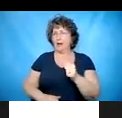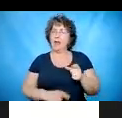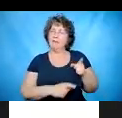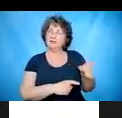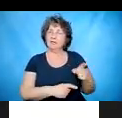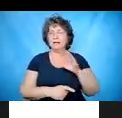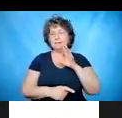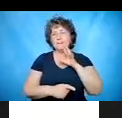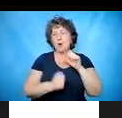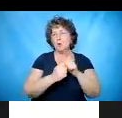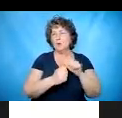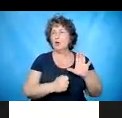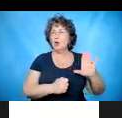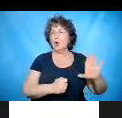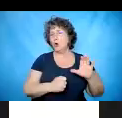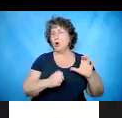year.